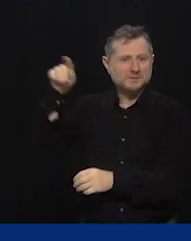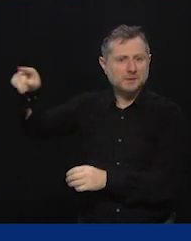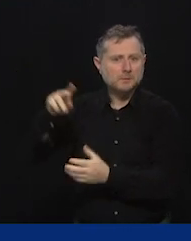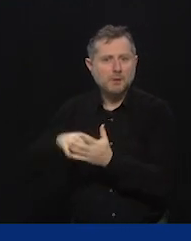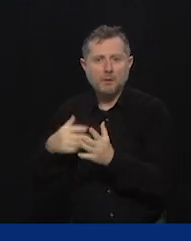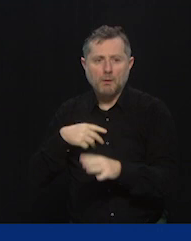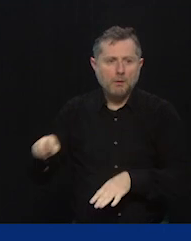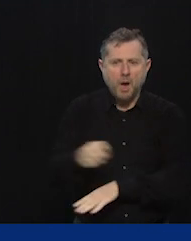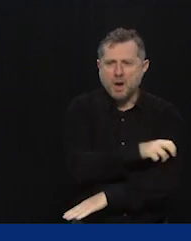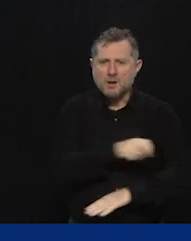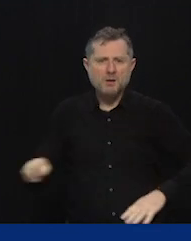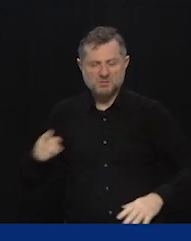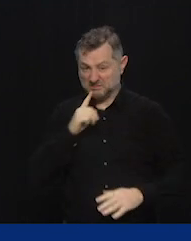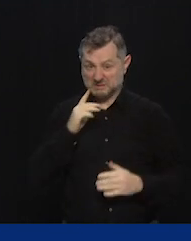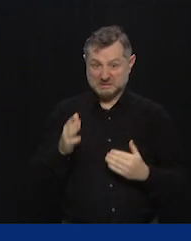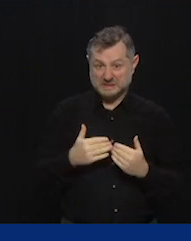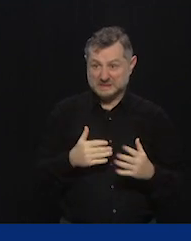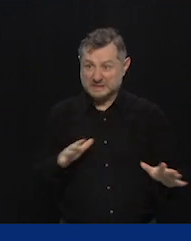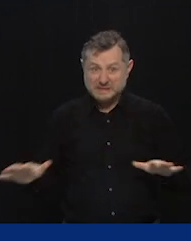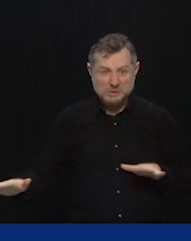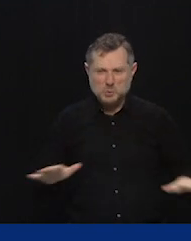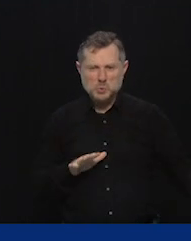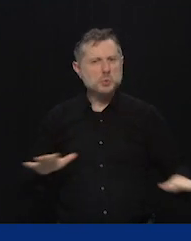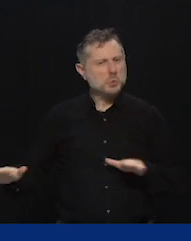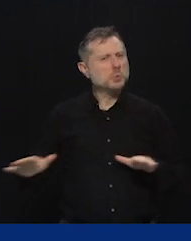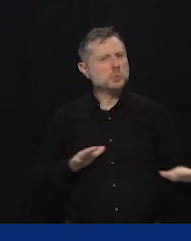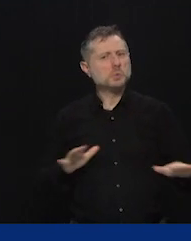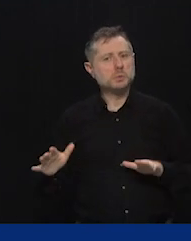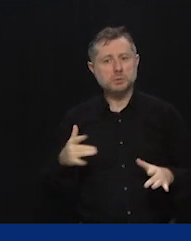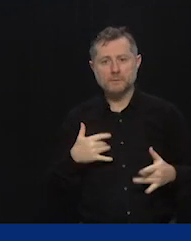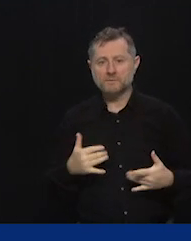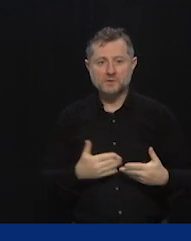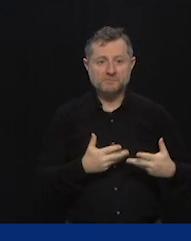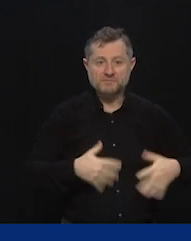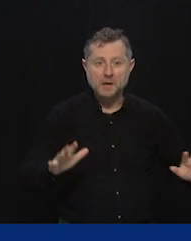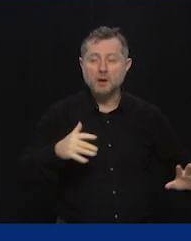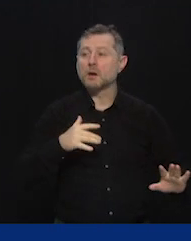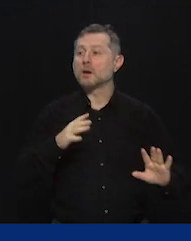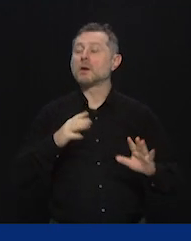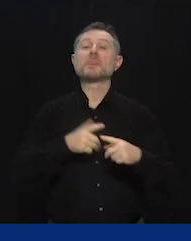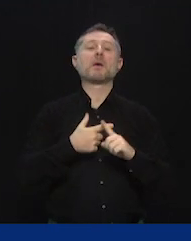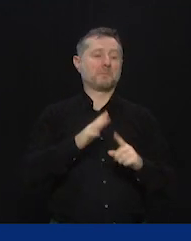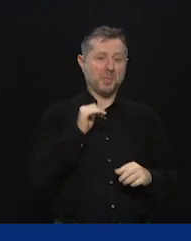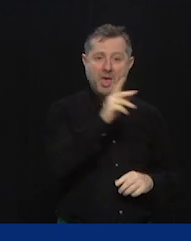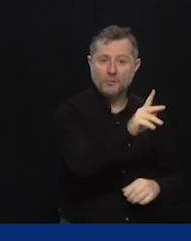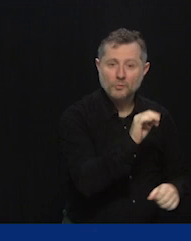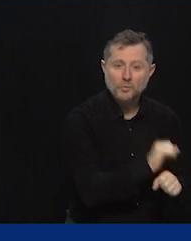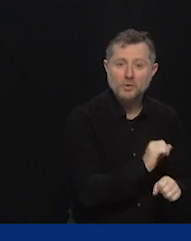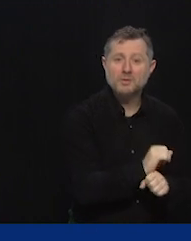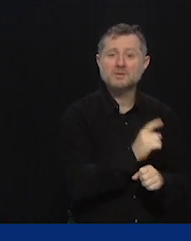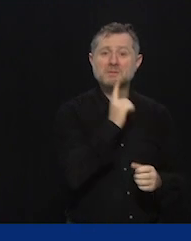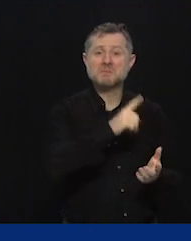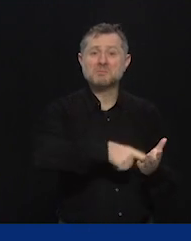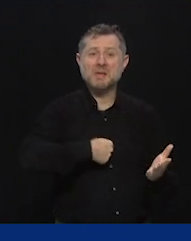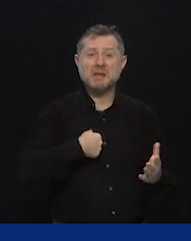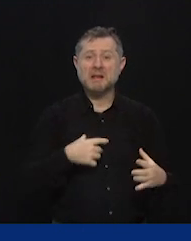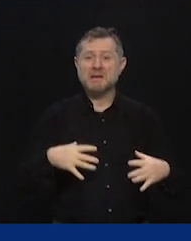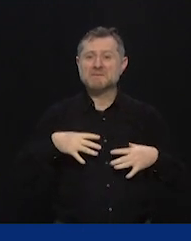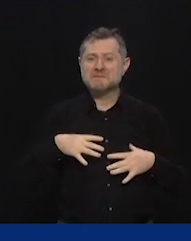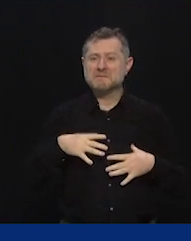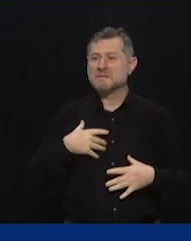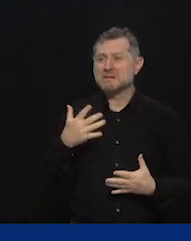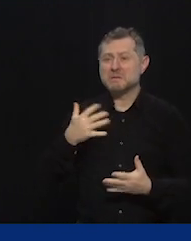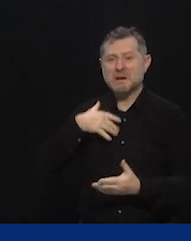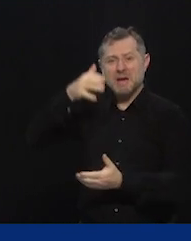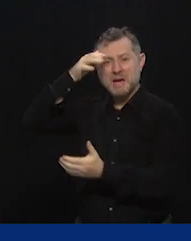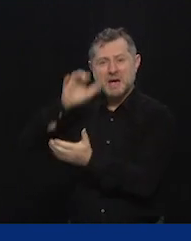and be able to get back to work when all is said and done. And I needed paid leave. My husband was a public servant. I was a public servant. We